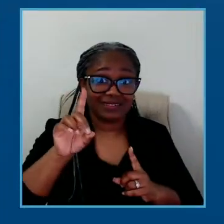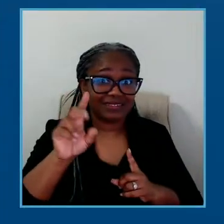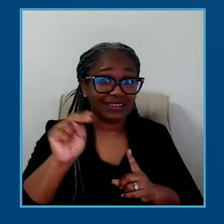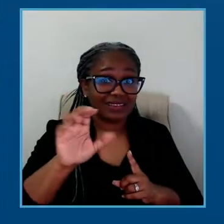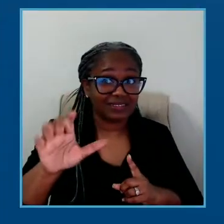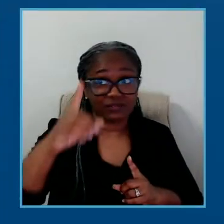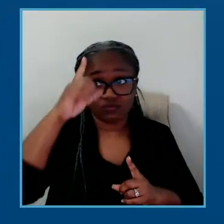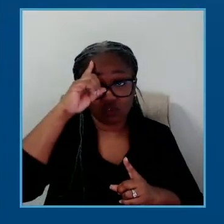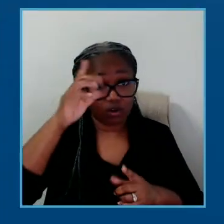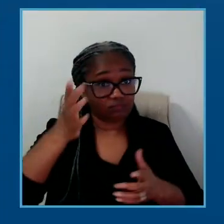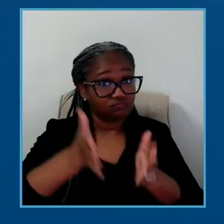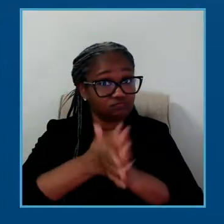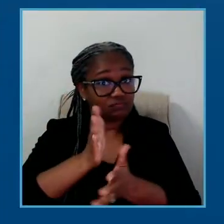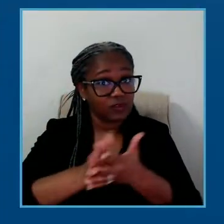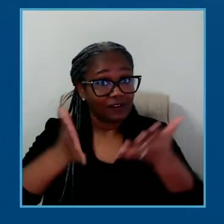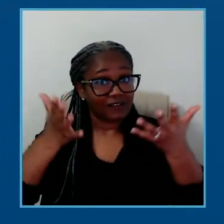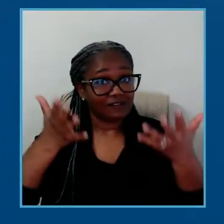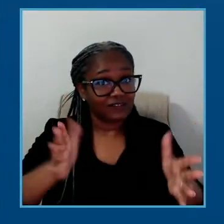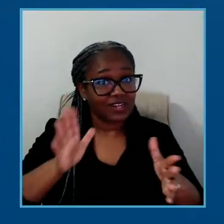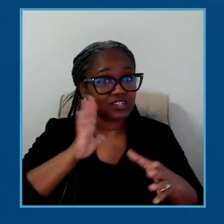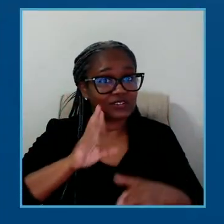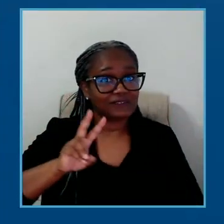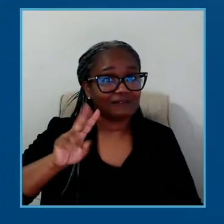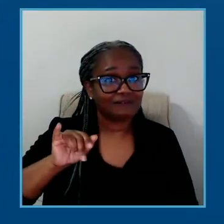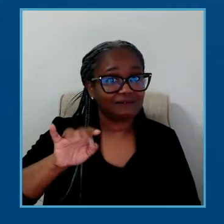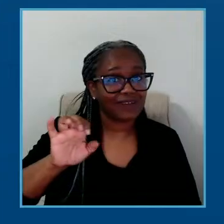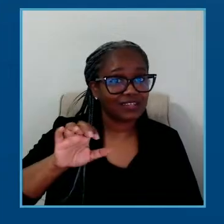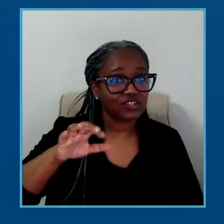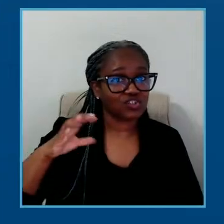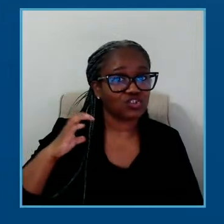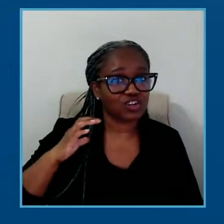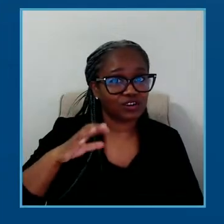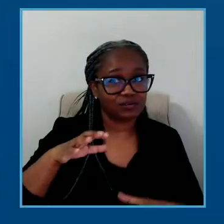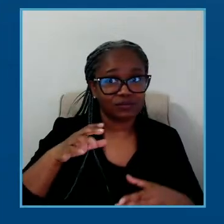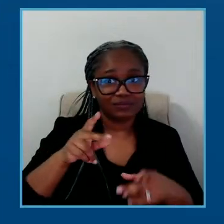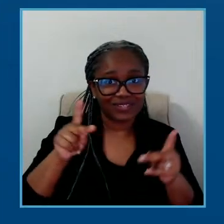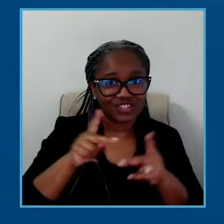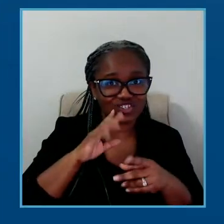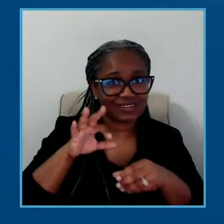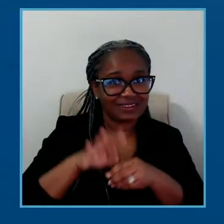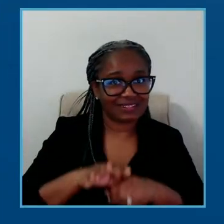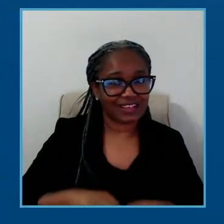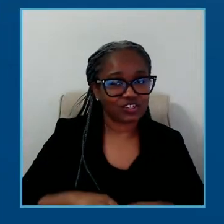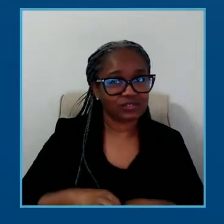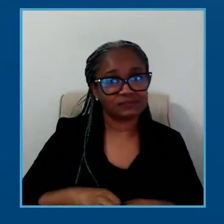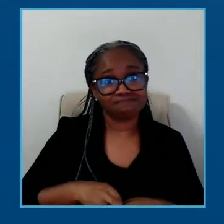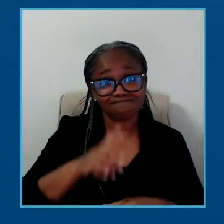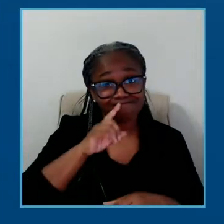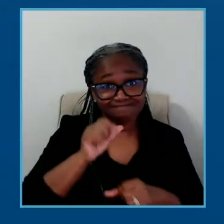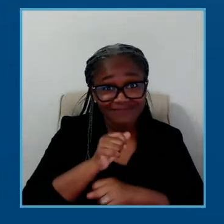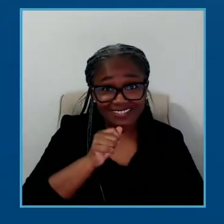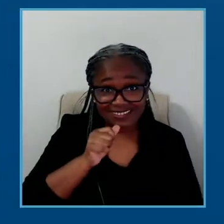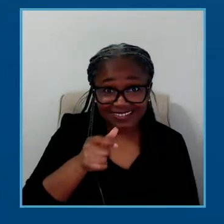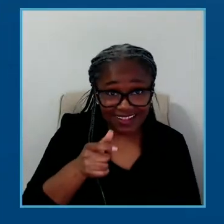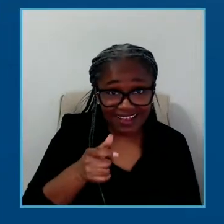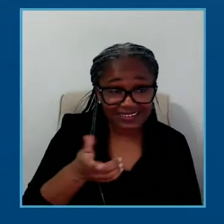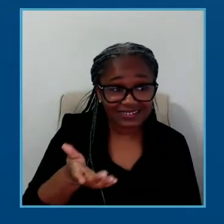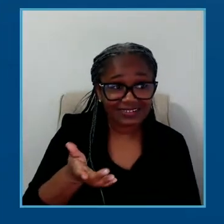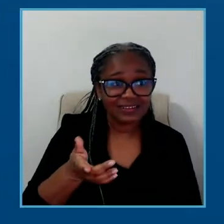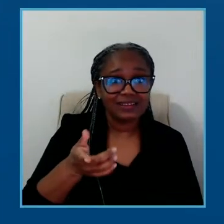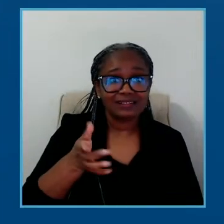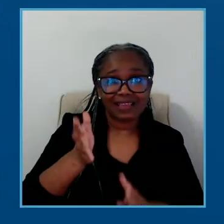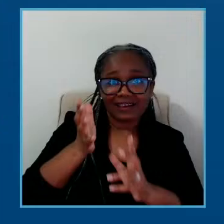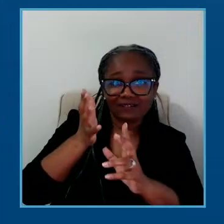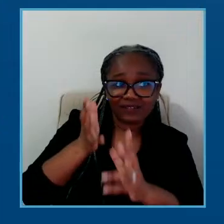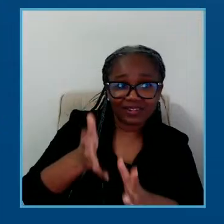chair positions, and it has not. Leaving in place decisions that were improperly arrived at effectively disenfranchises